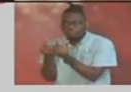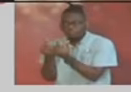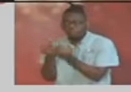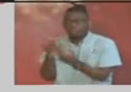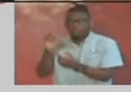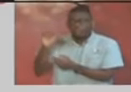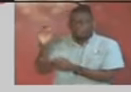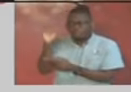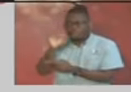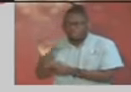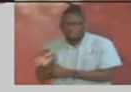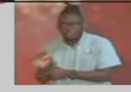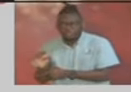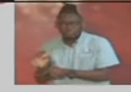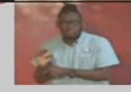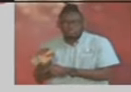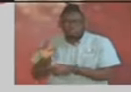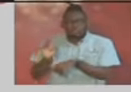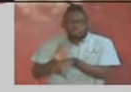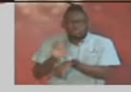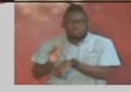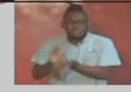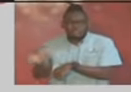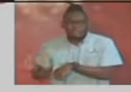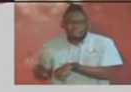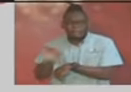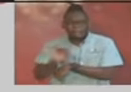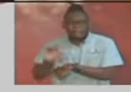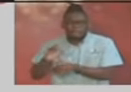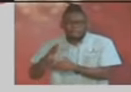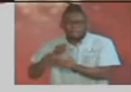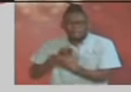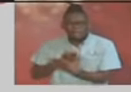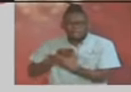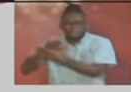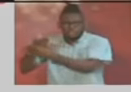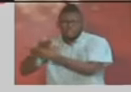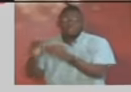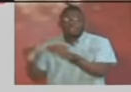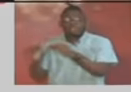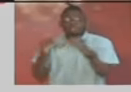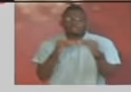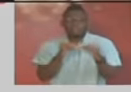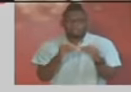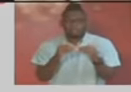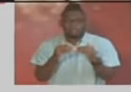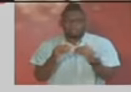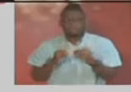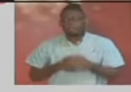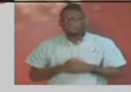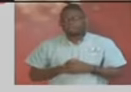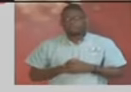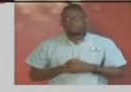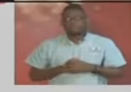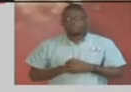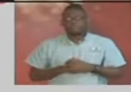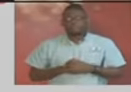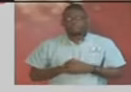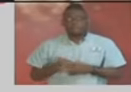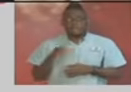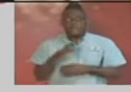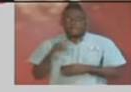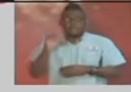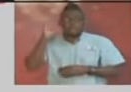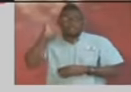apply them across the board for both Trinidad and Tobago. Of course, there will be collaboration with the